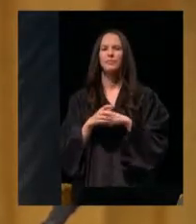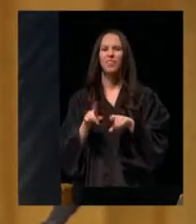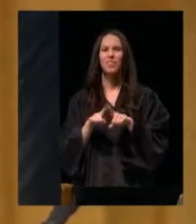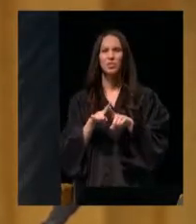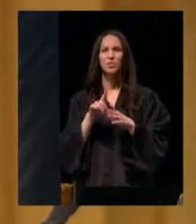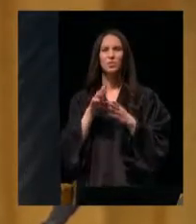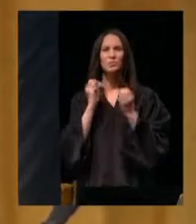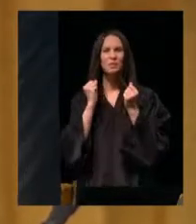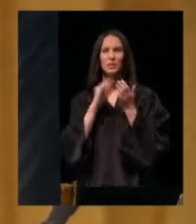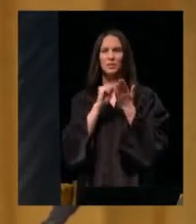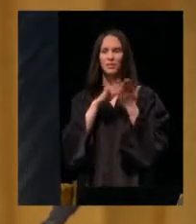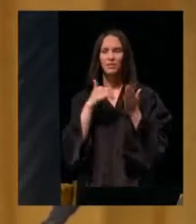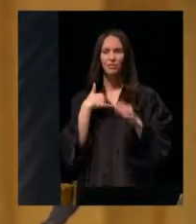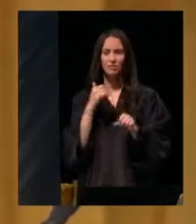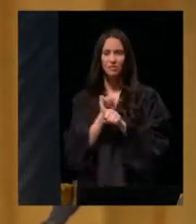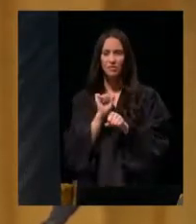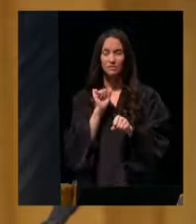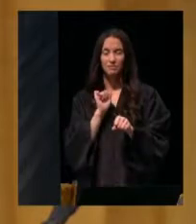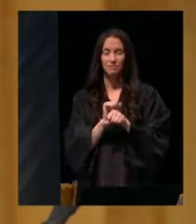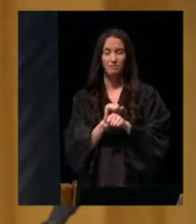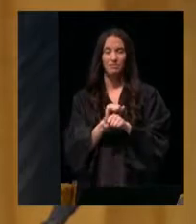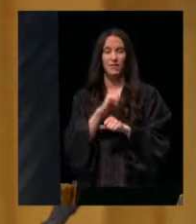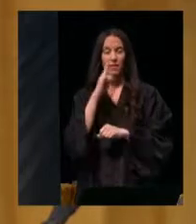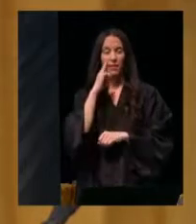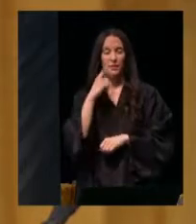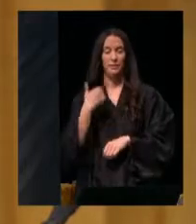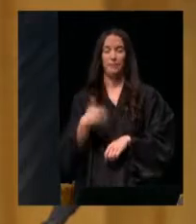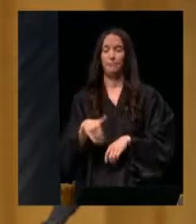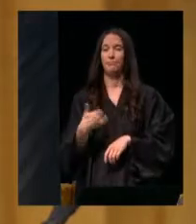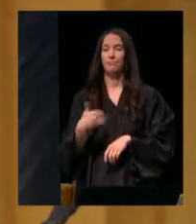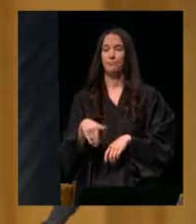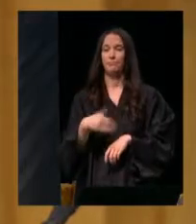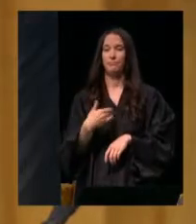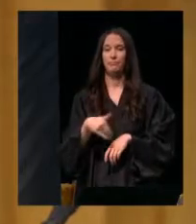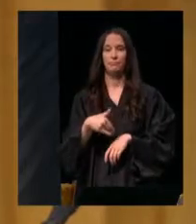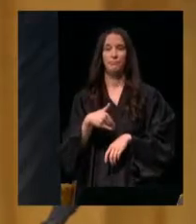jobs. I'd say that's some pretty measurable success.